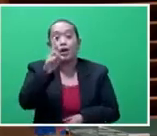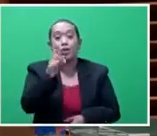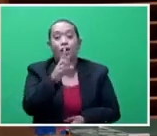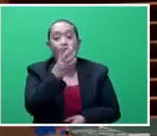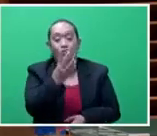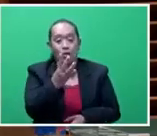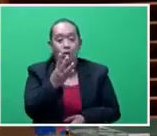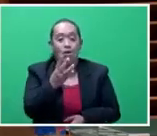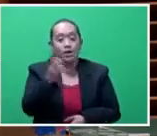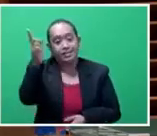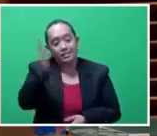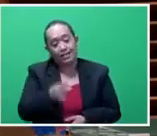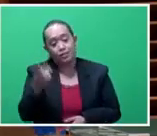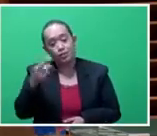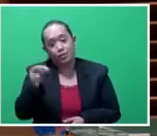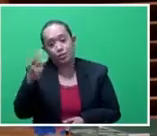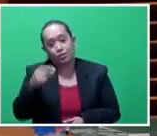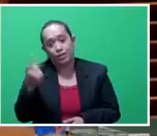114/2021.